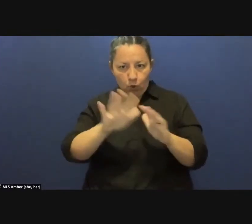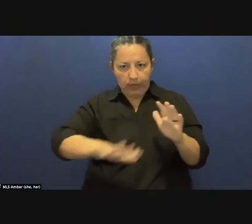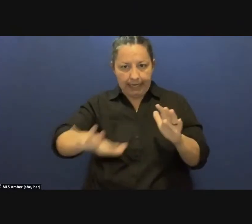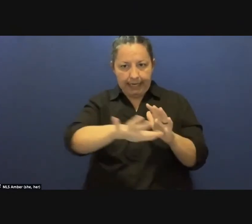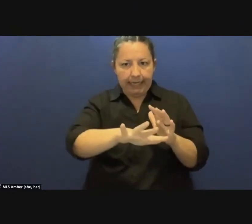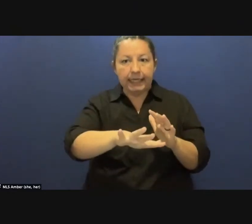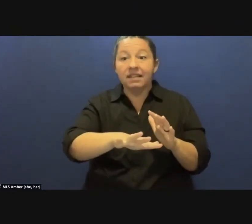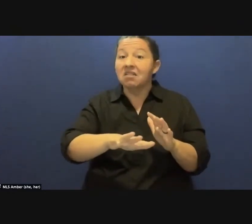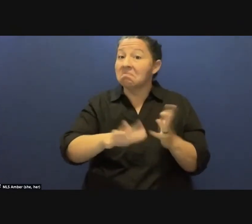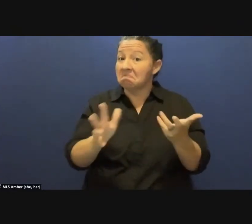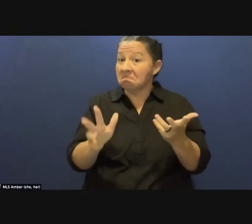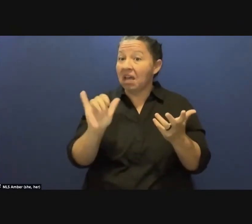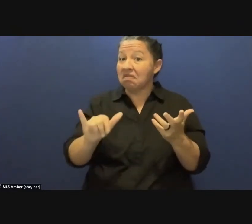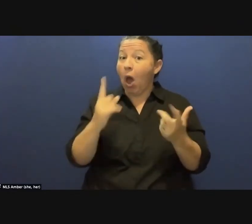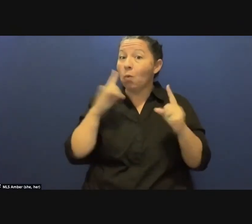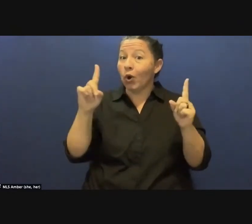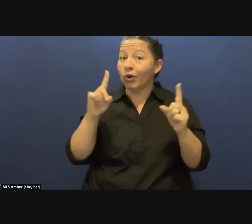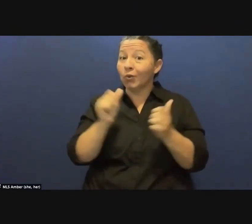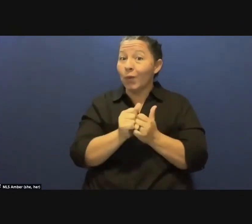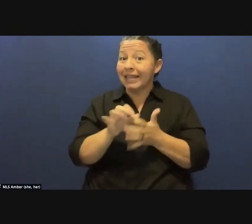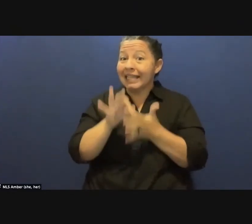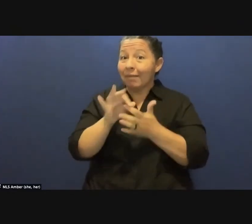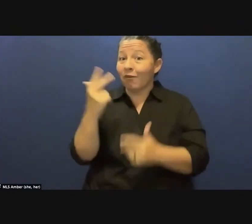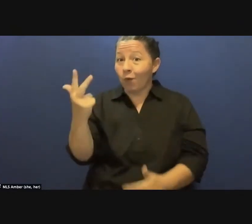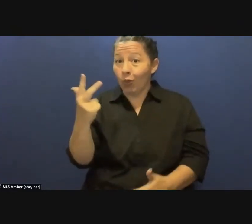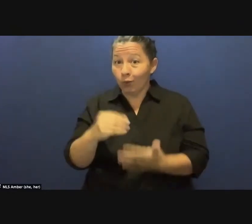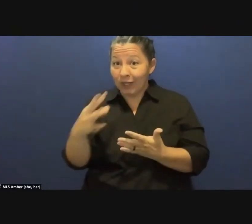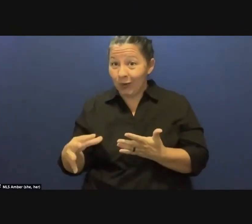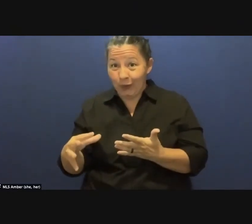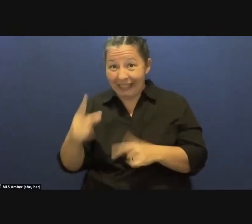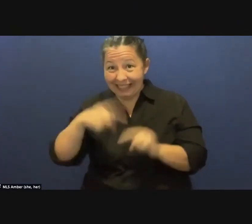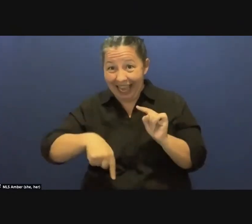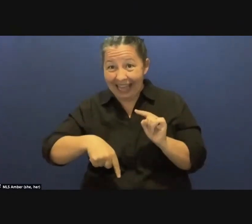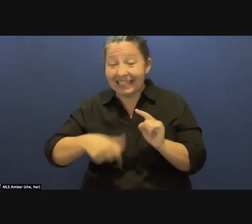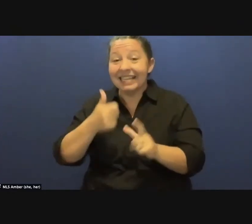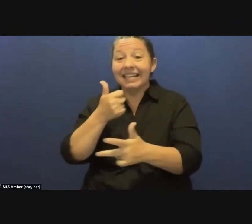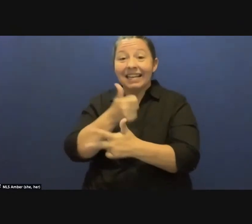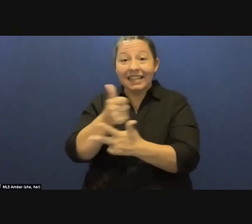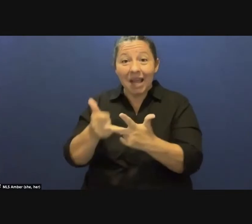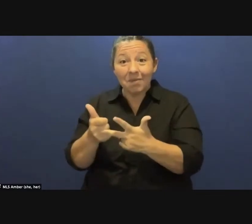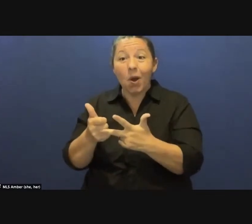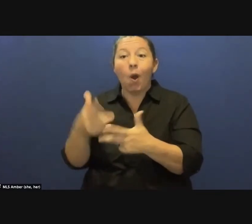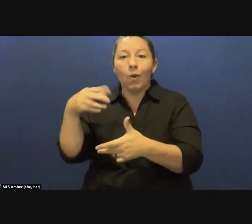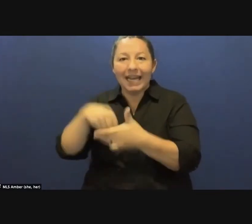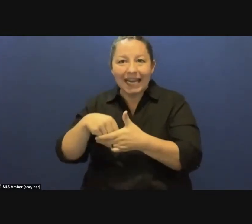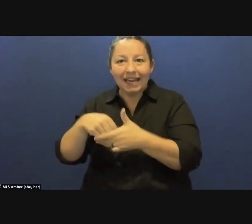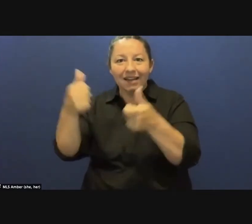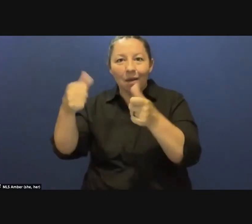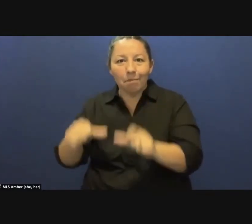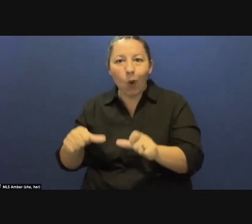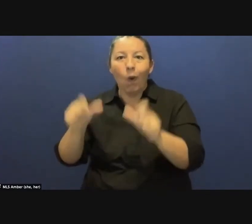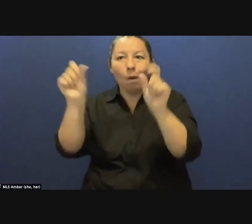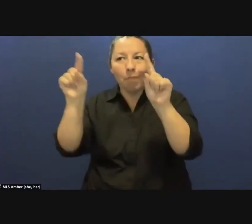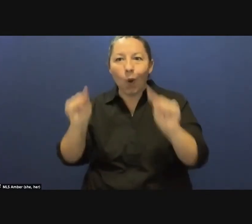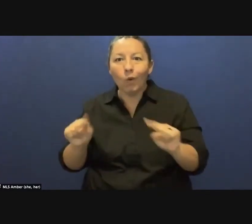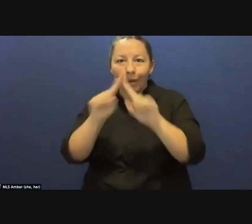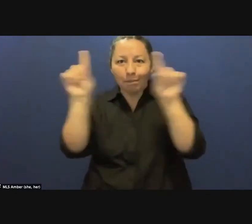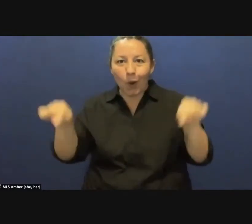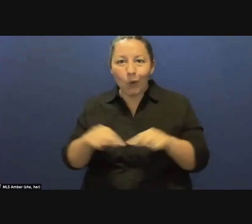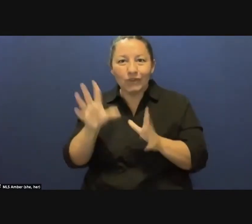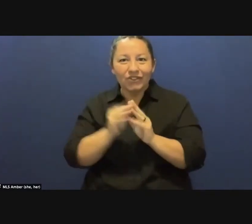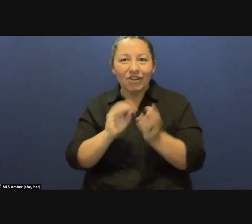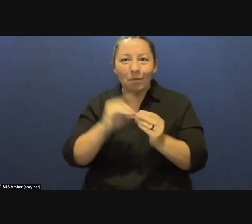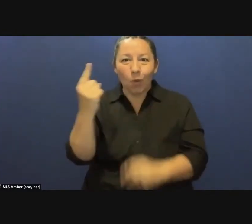works with exception for 3 students whose posters are in the poster session number 1 and haven't had a session